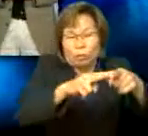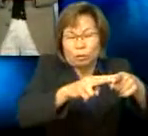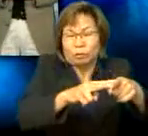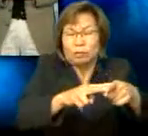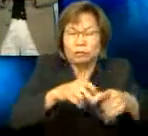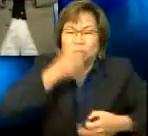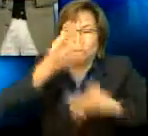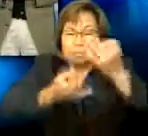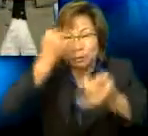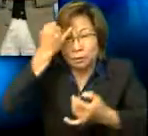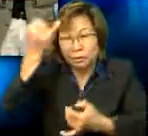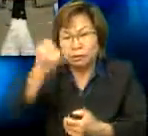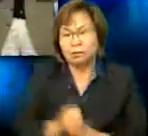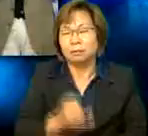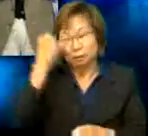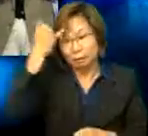express ideas.